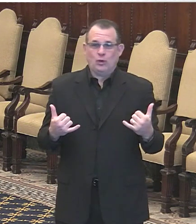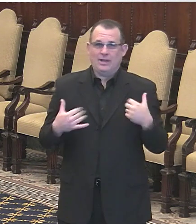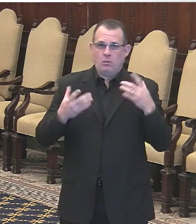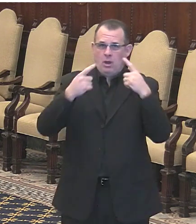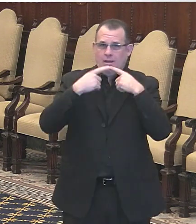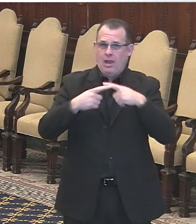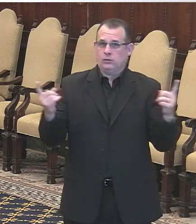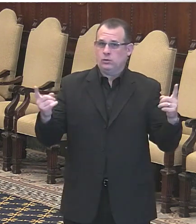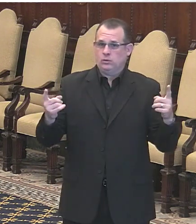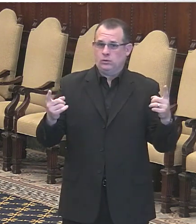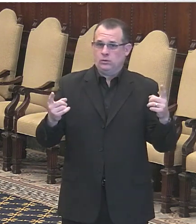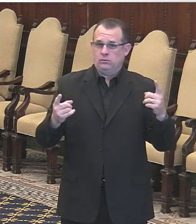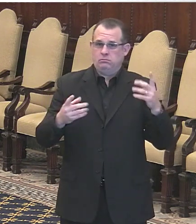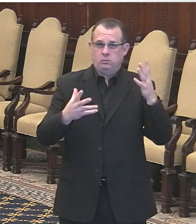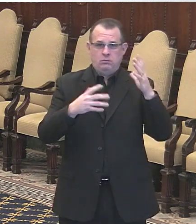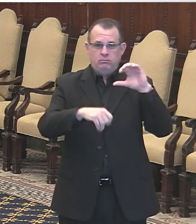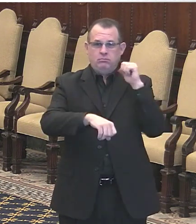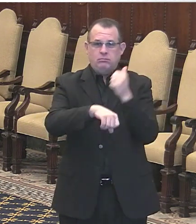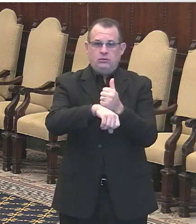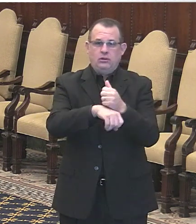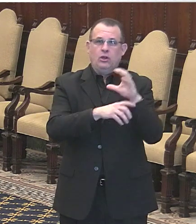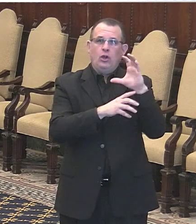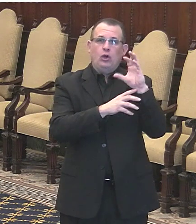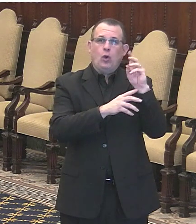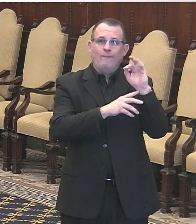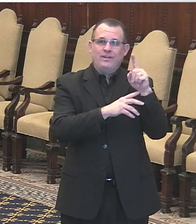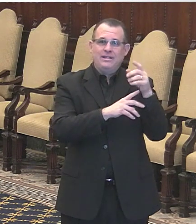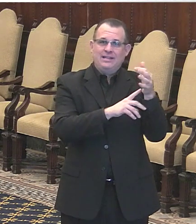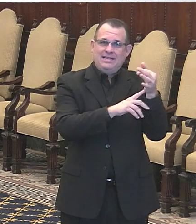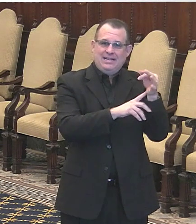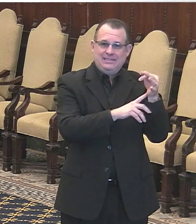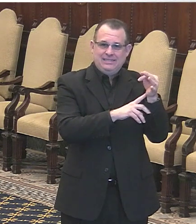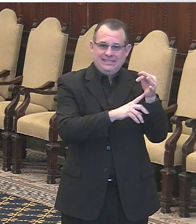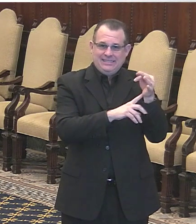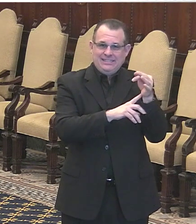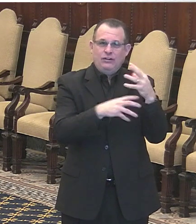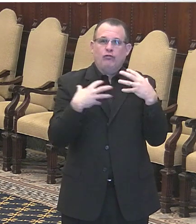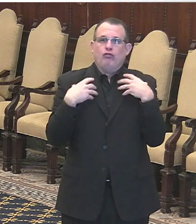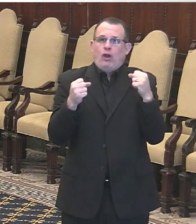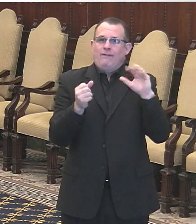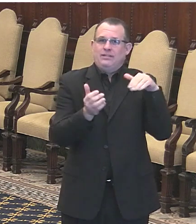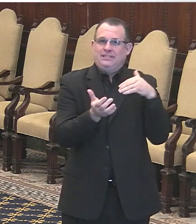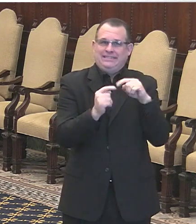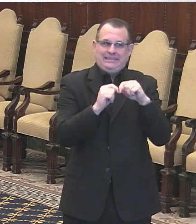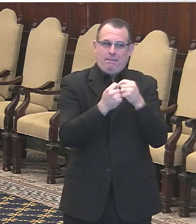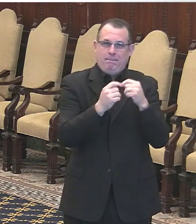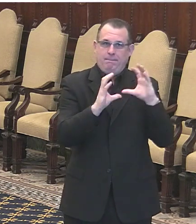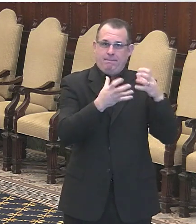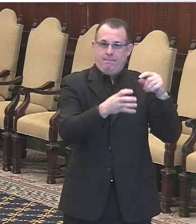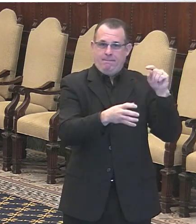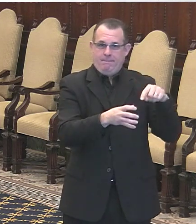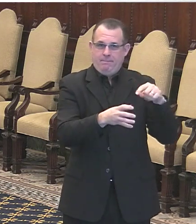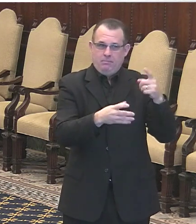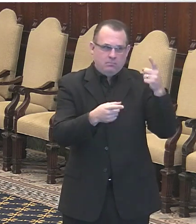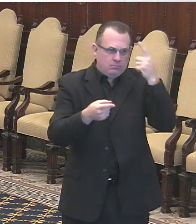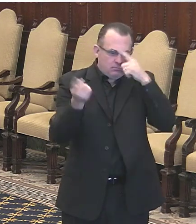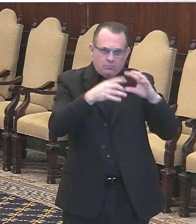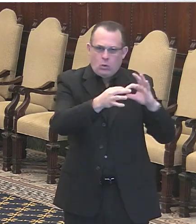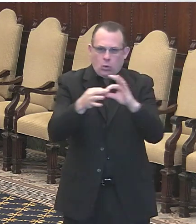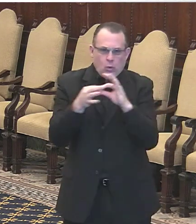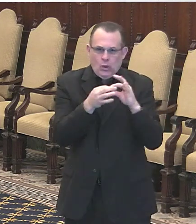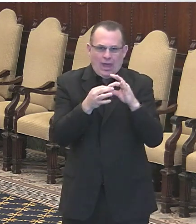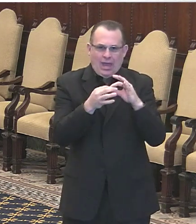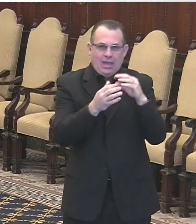administration has established the COVID-19 Recovery Office. This is the city's coordinated effort to secure federal recovery dollars